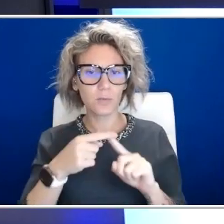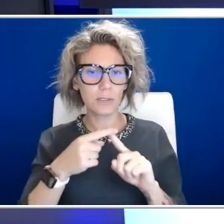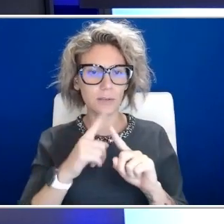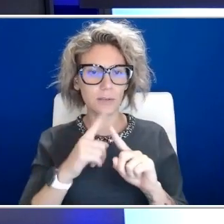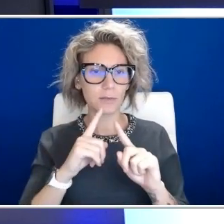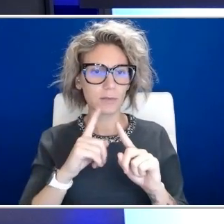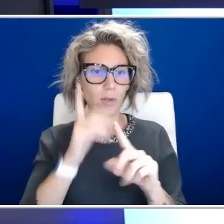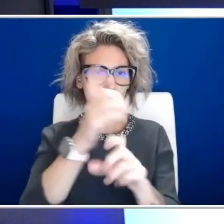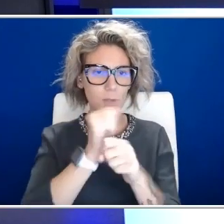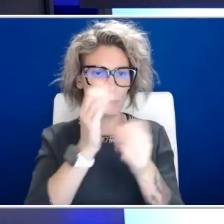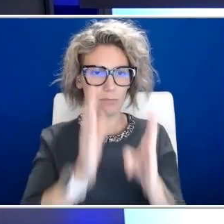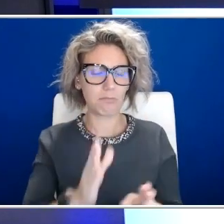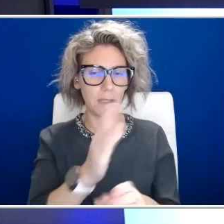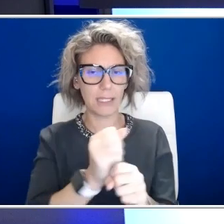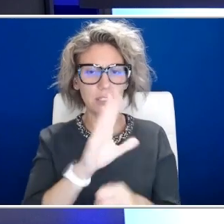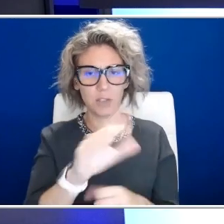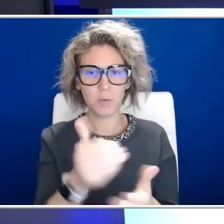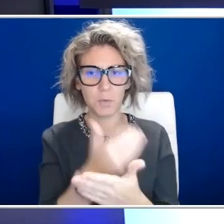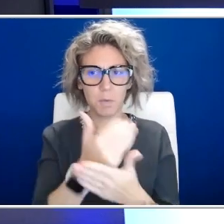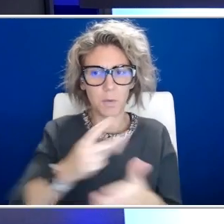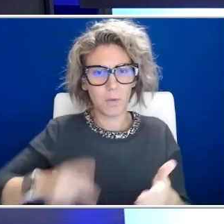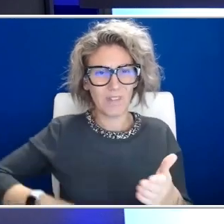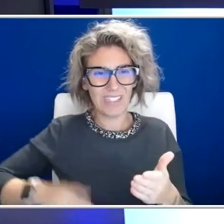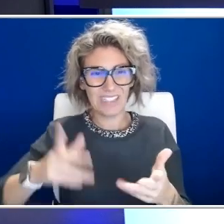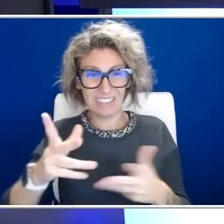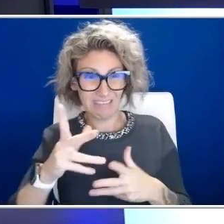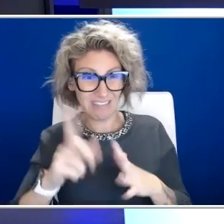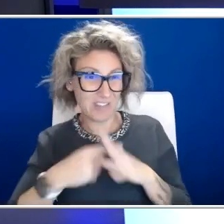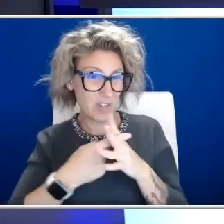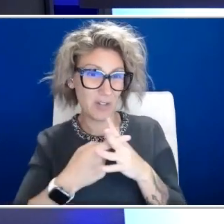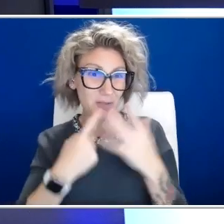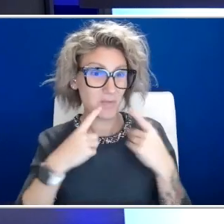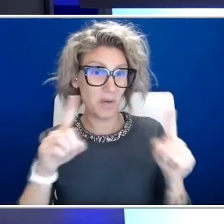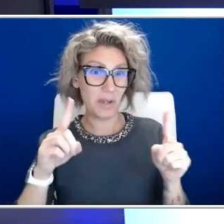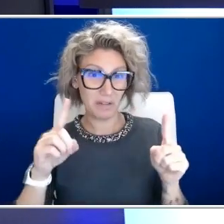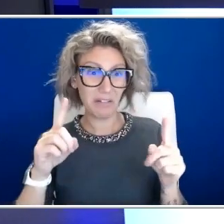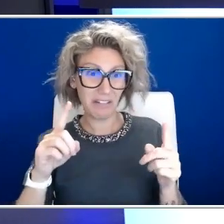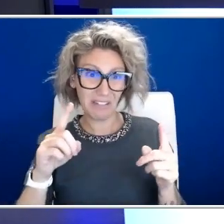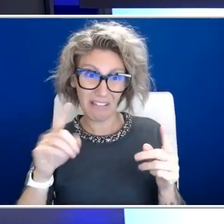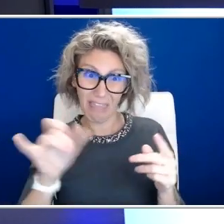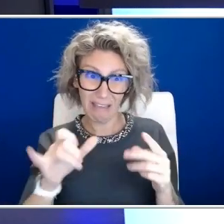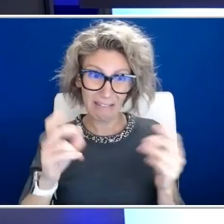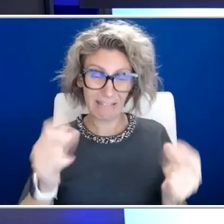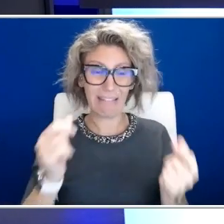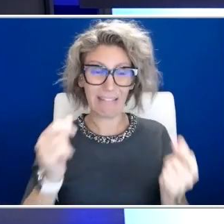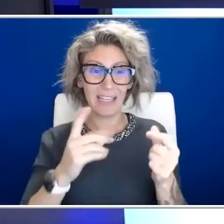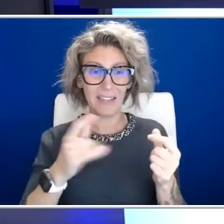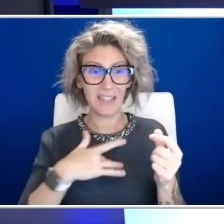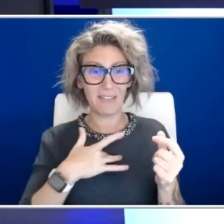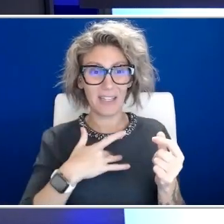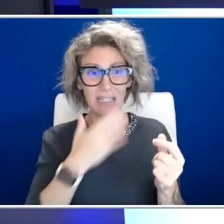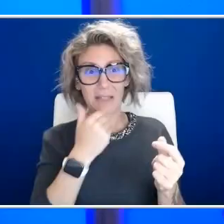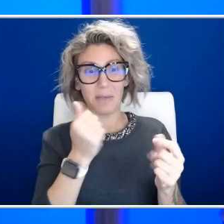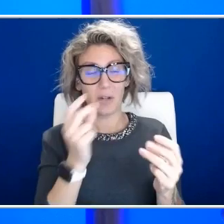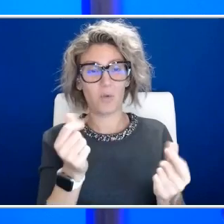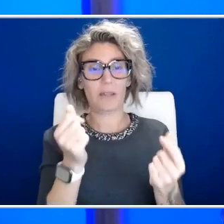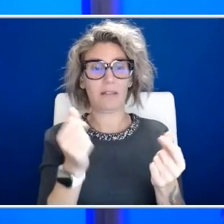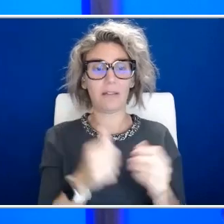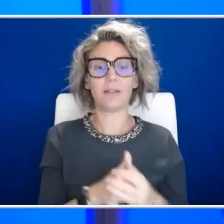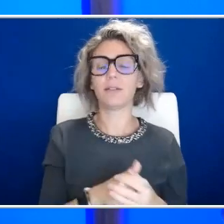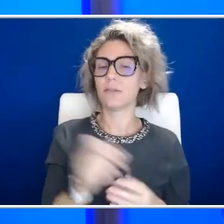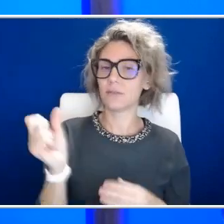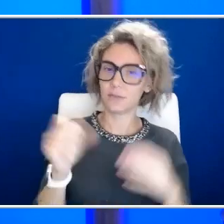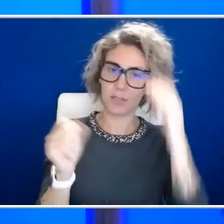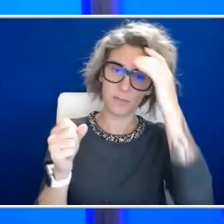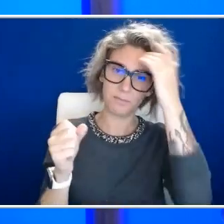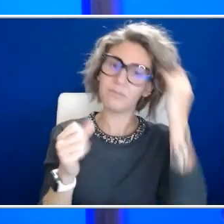that it starts working pretty instantly, and they start feeling better very quickly. Yeah, if everything